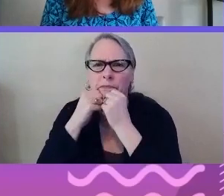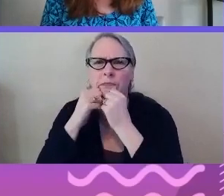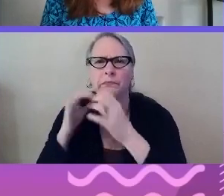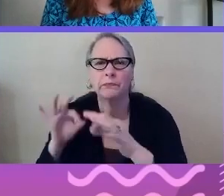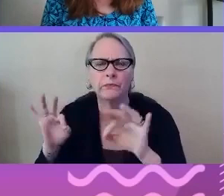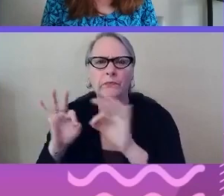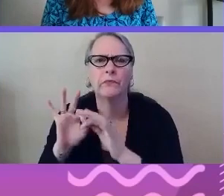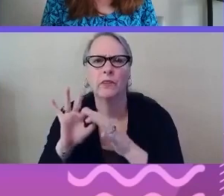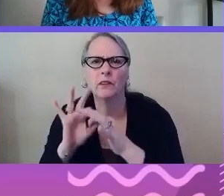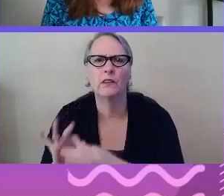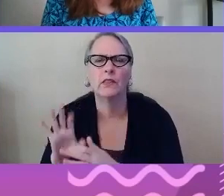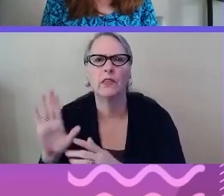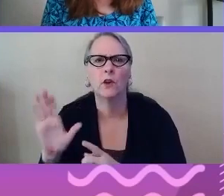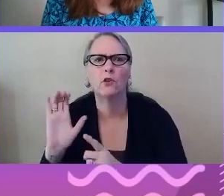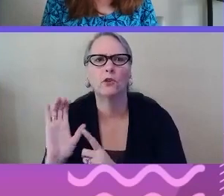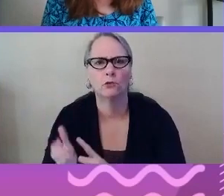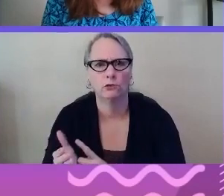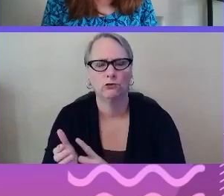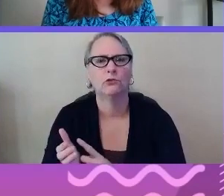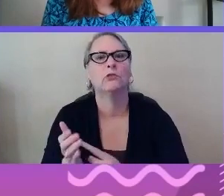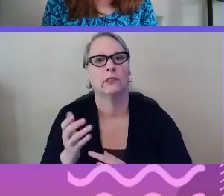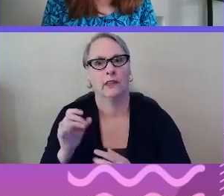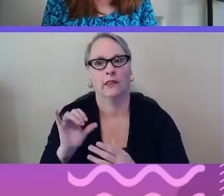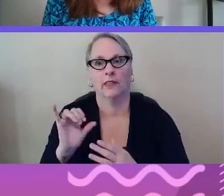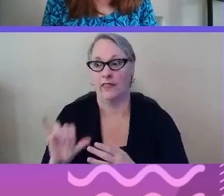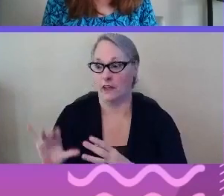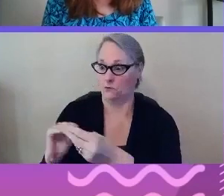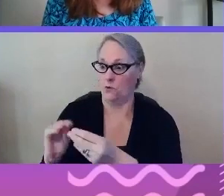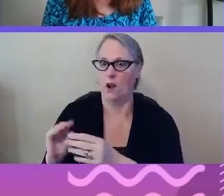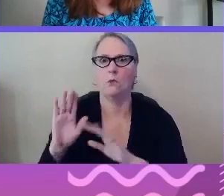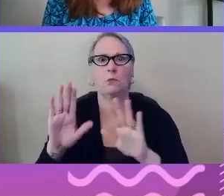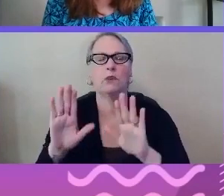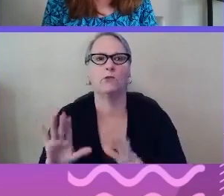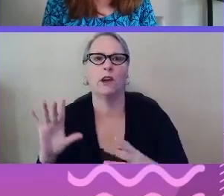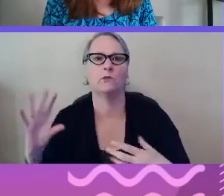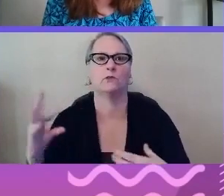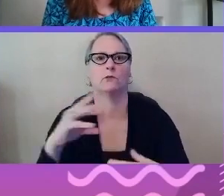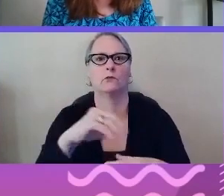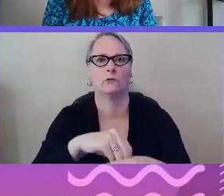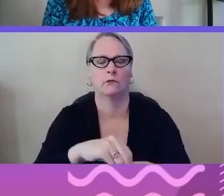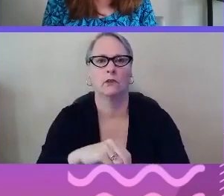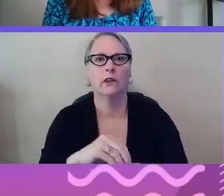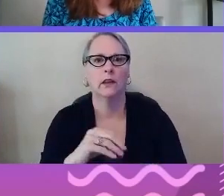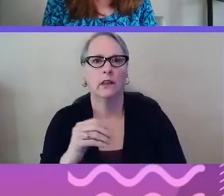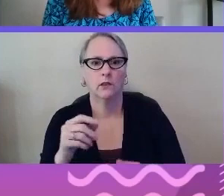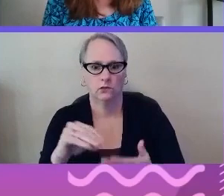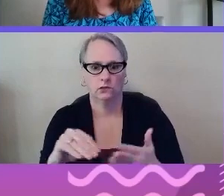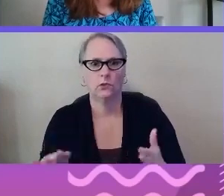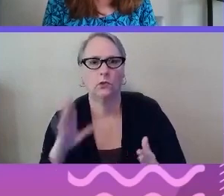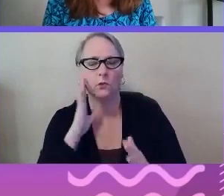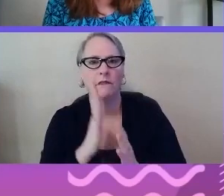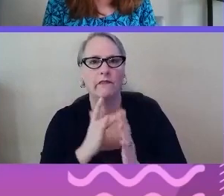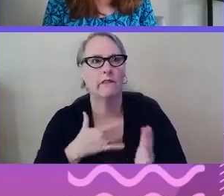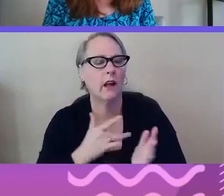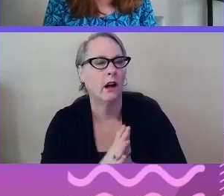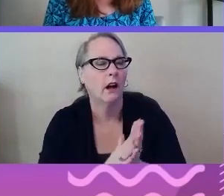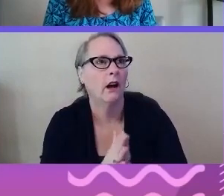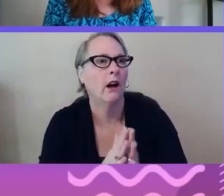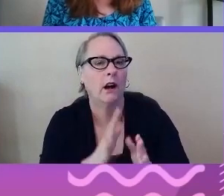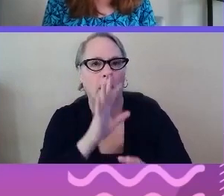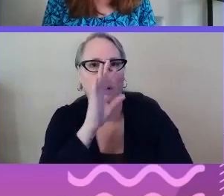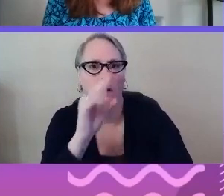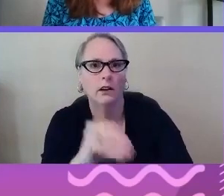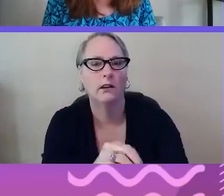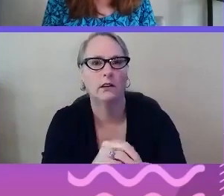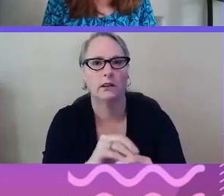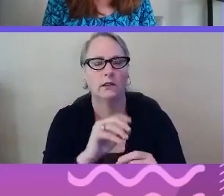culture. And that would be so great to bring that in. Think of the engagement those students would have if it's a story that just is really meaningful and important